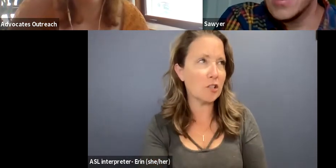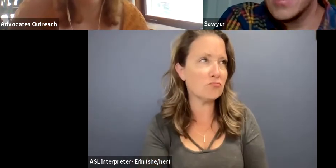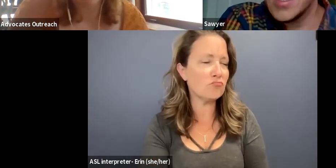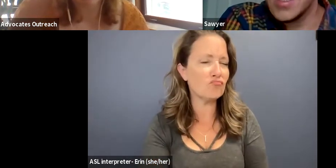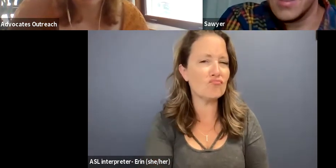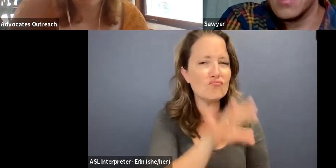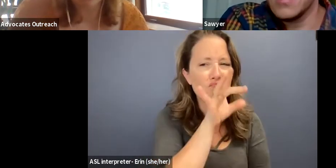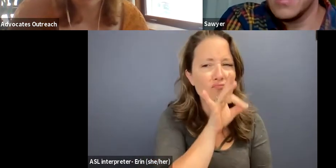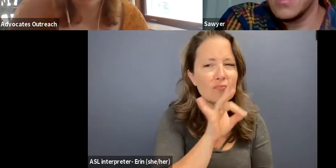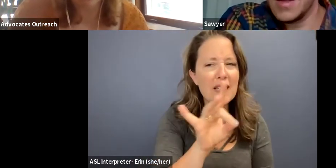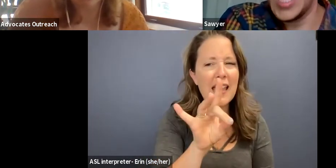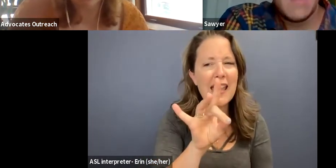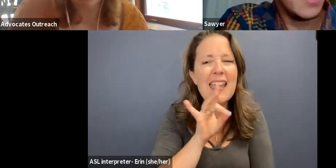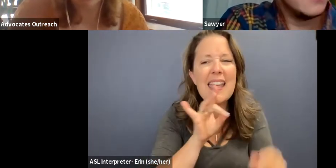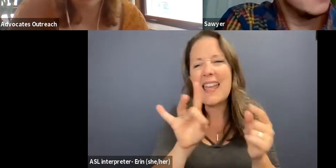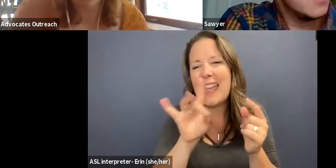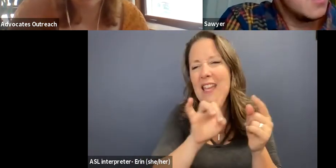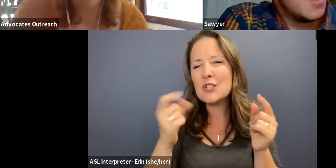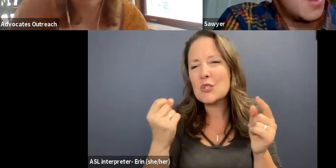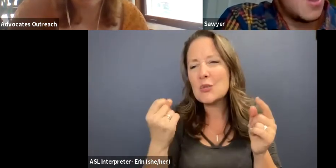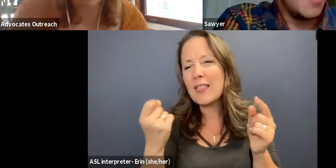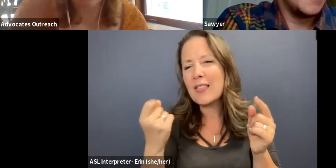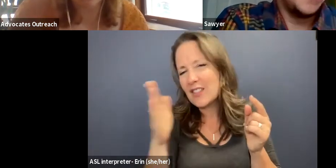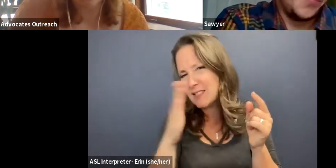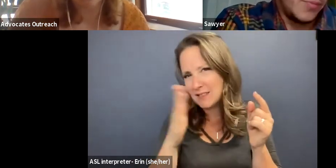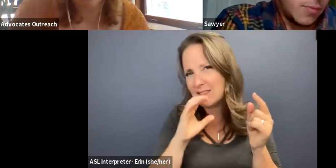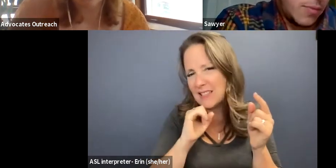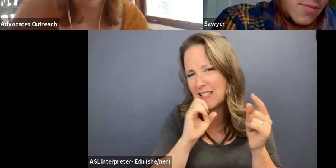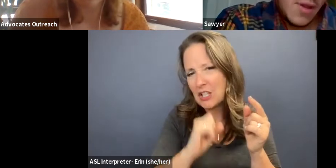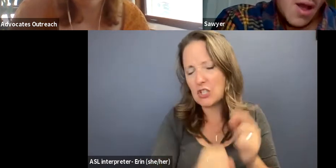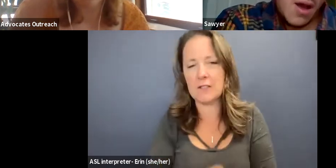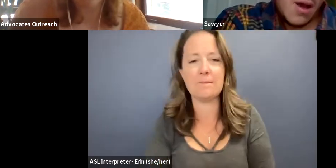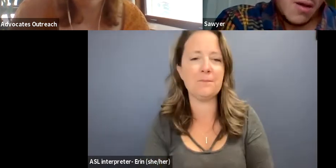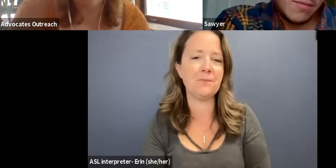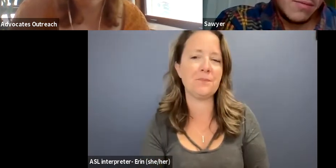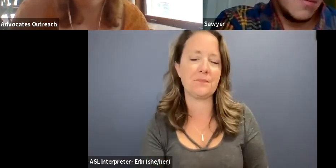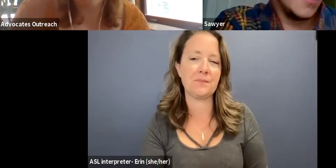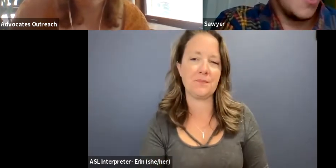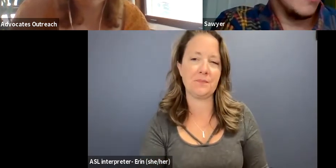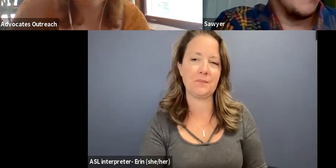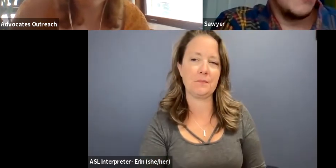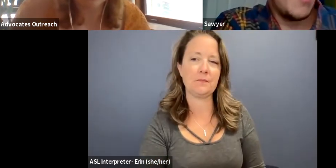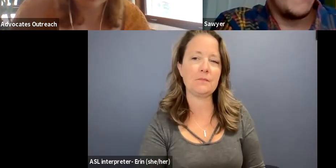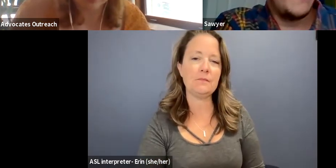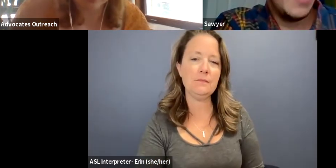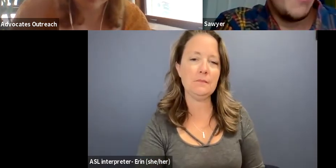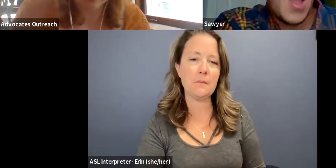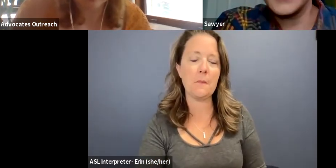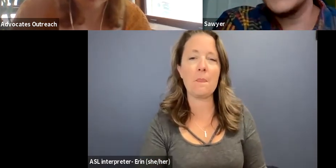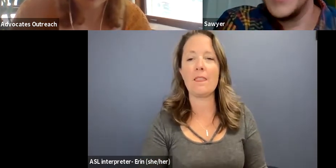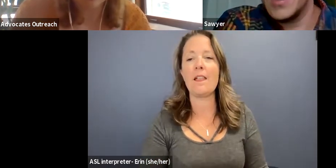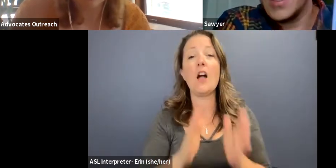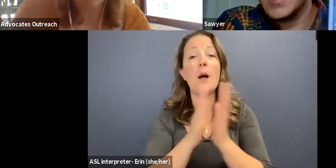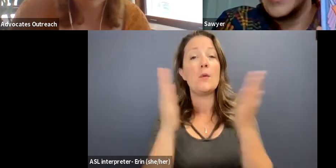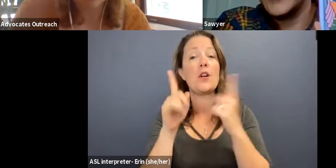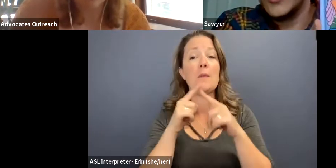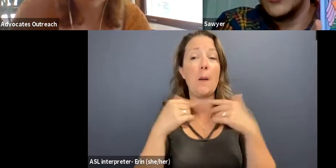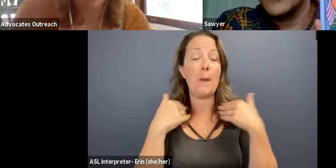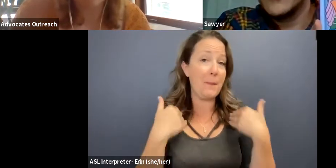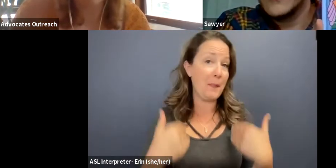it says, who helped bring together the sperm and egg that made you? Who was happy that it was you who